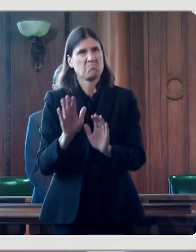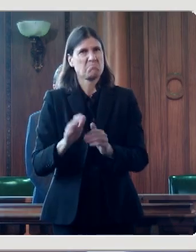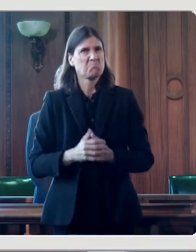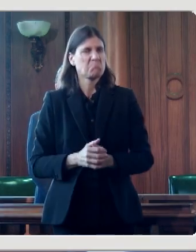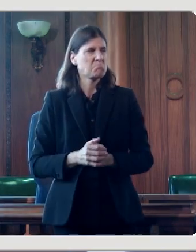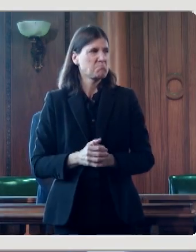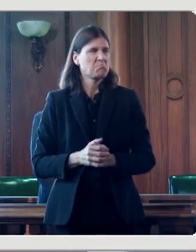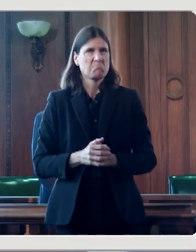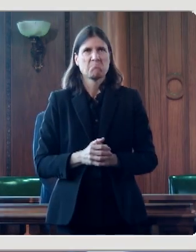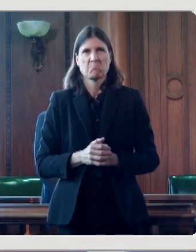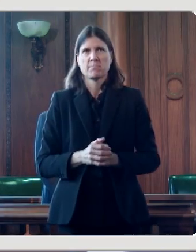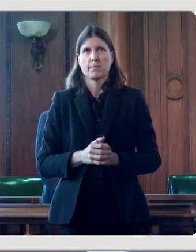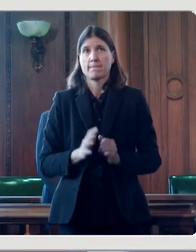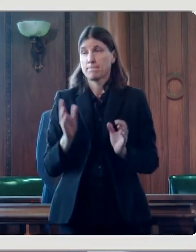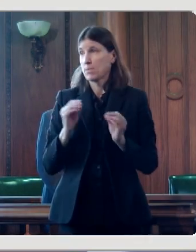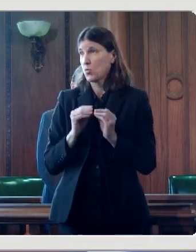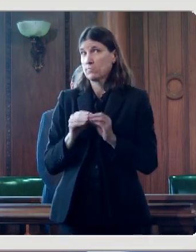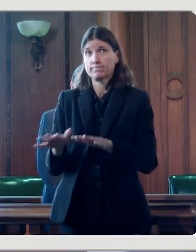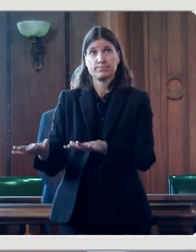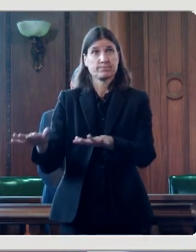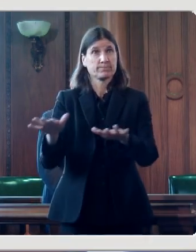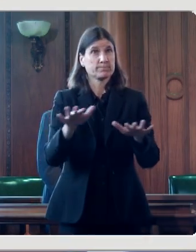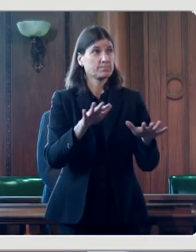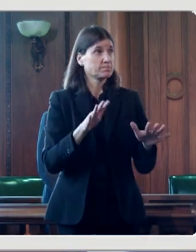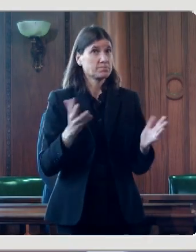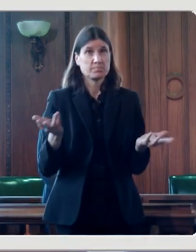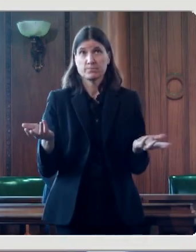Any other questions or comments for Dr. Kerouac, Dr. Roos?